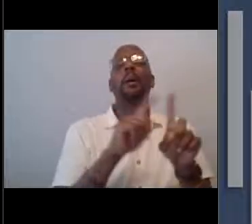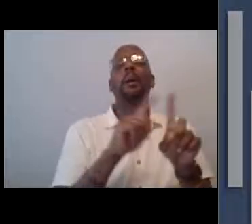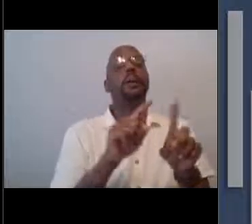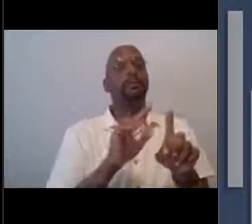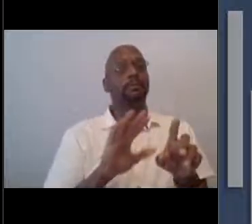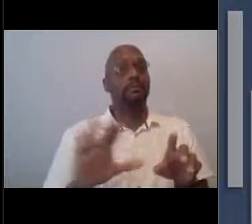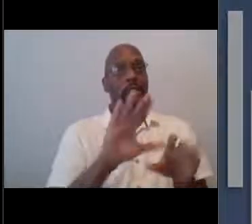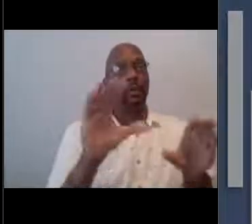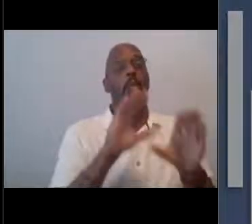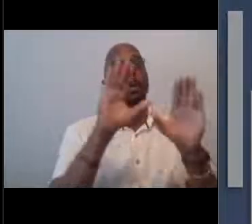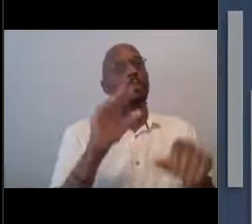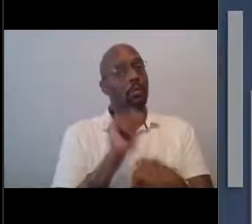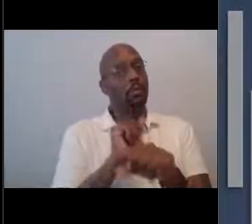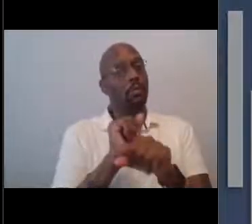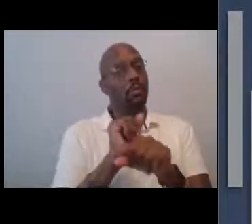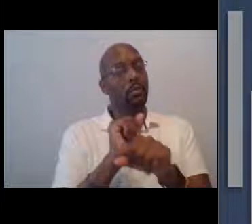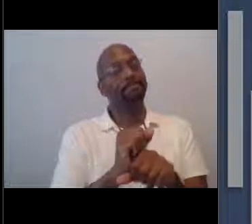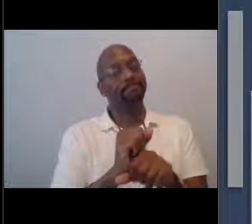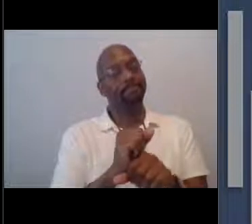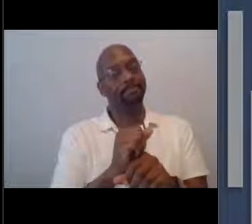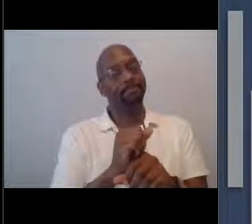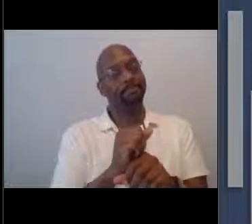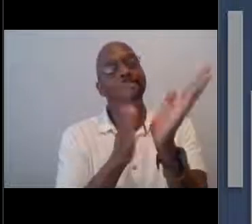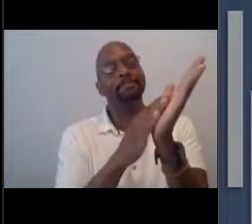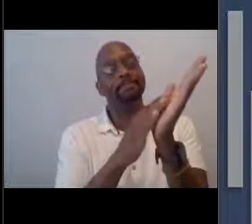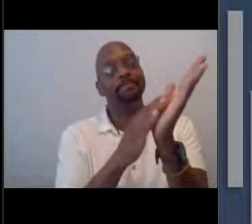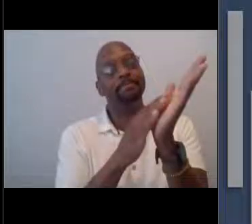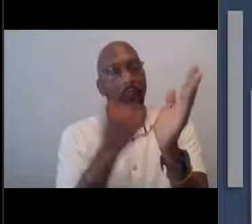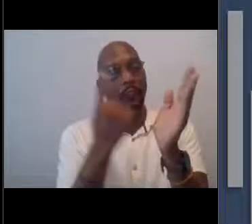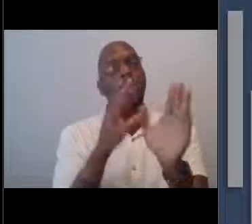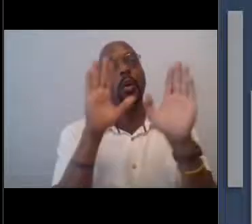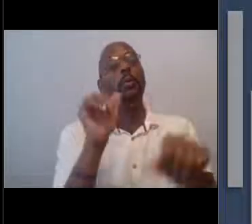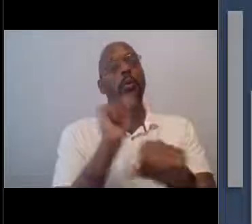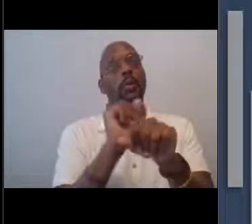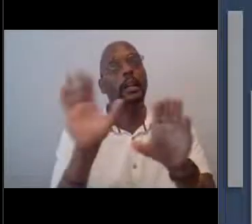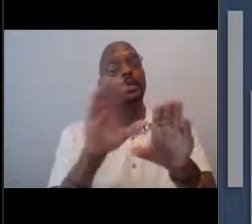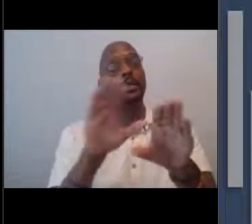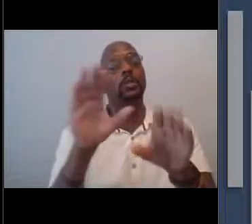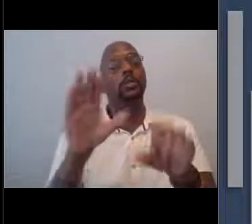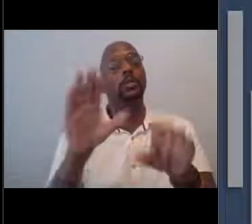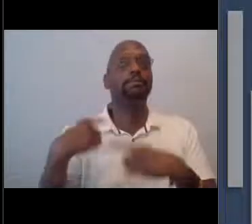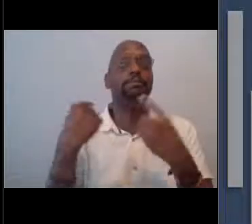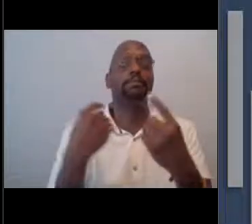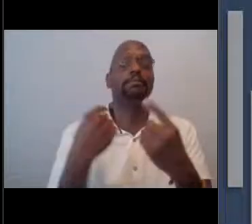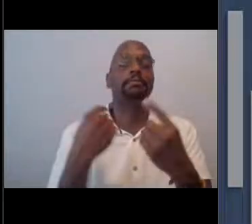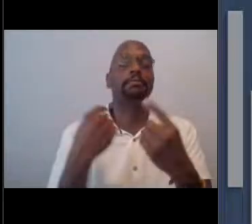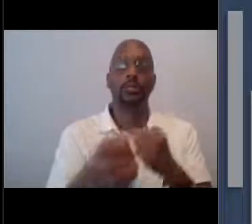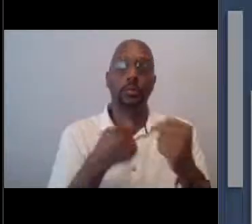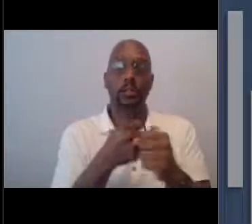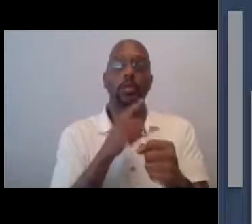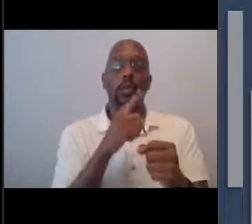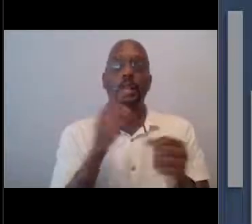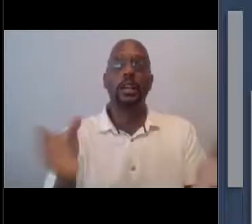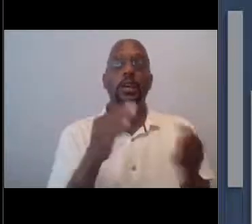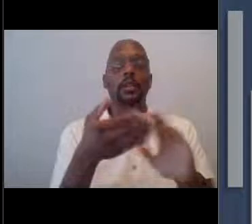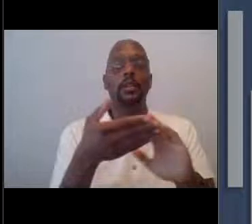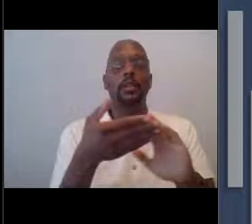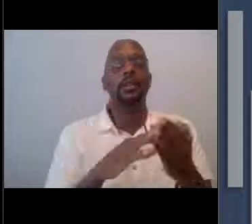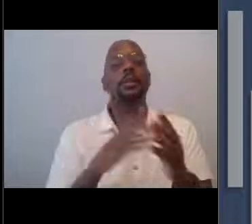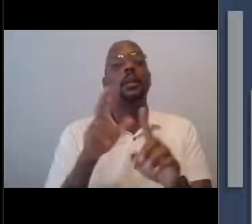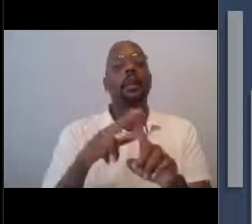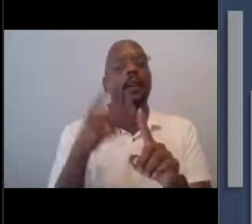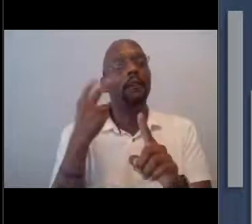to give them kudos for the tremendous work that they've been doing over the years and really pushing cities to apply for active transportation